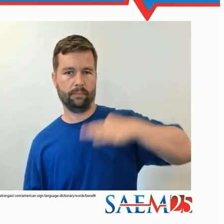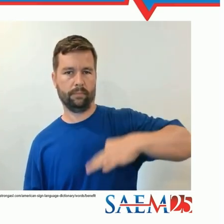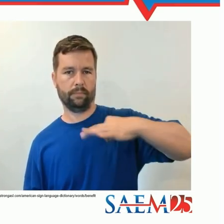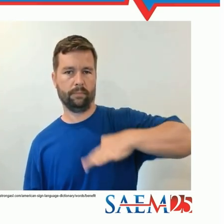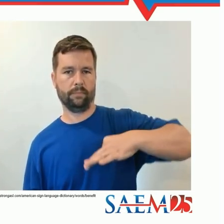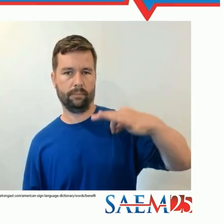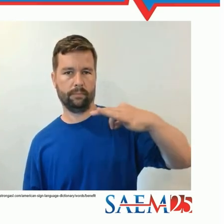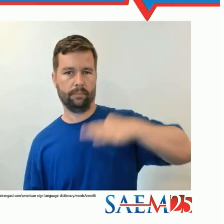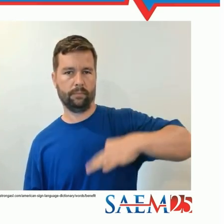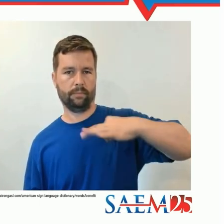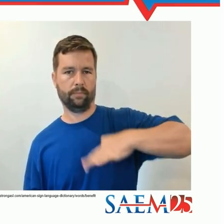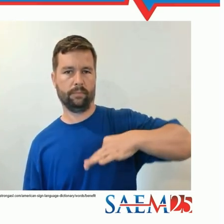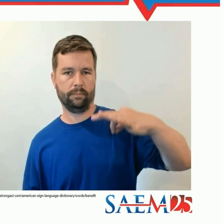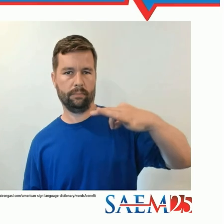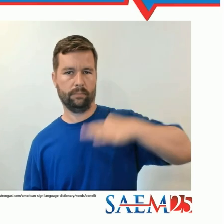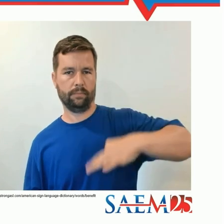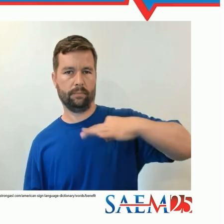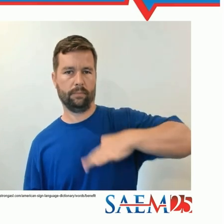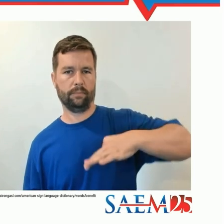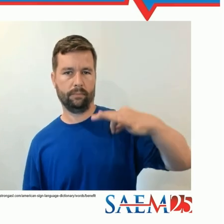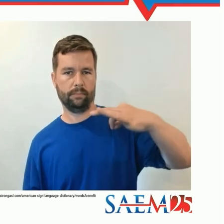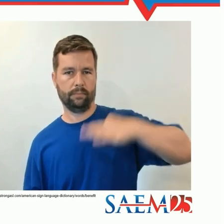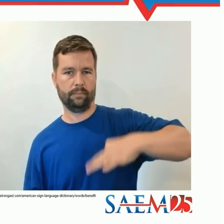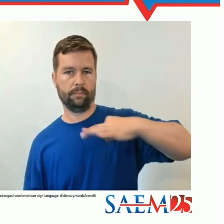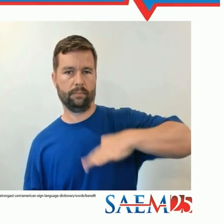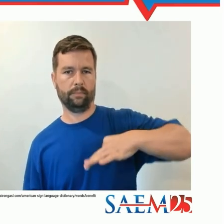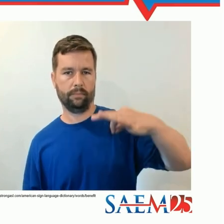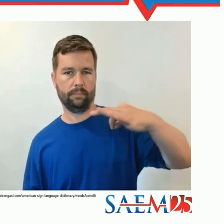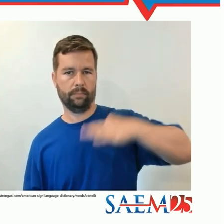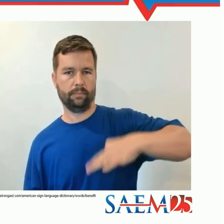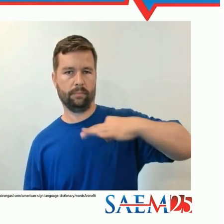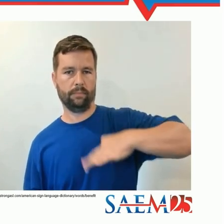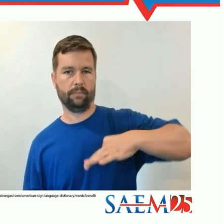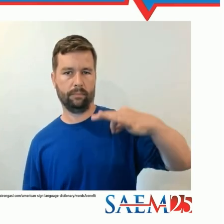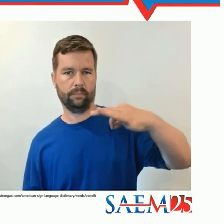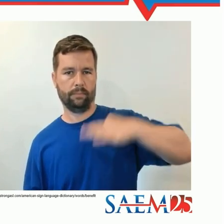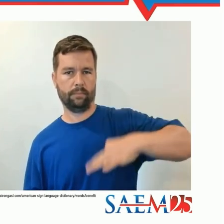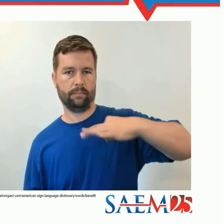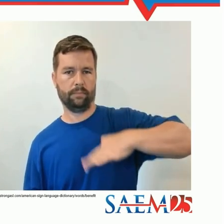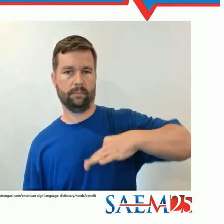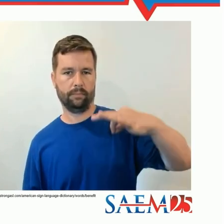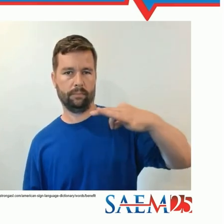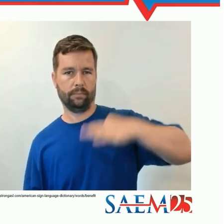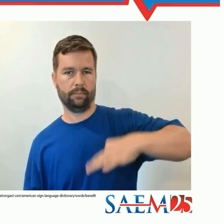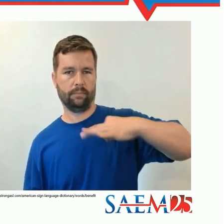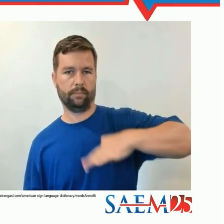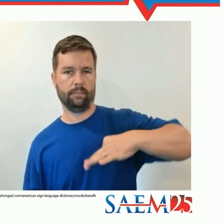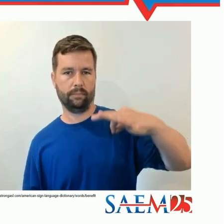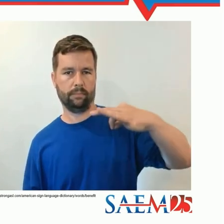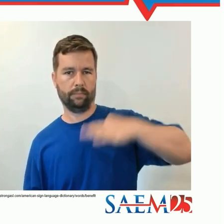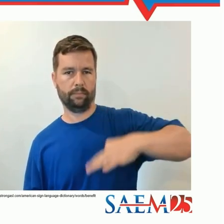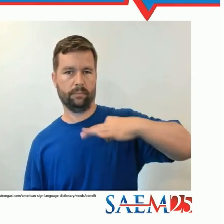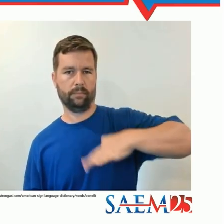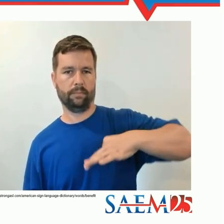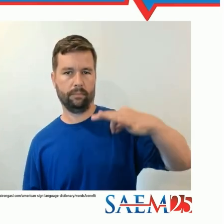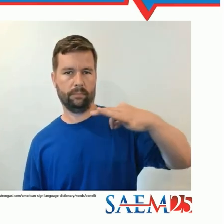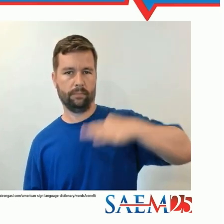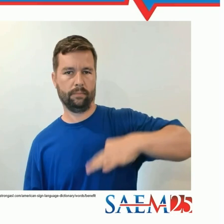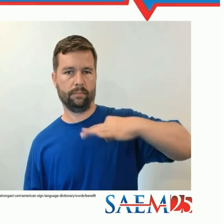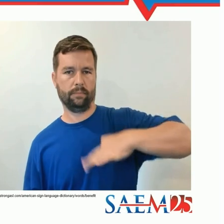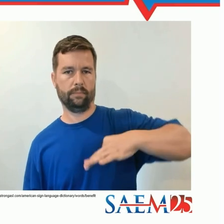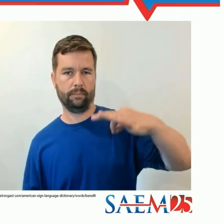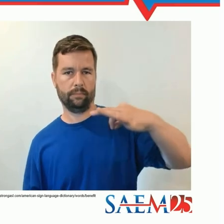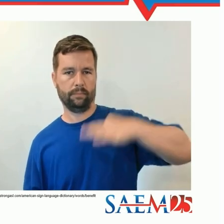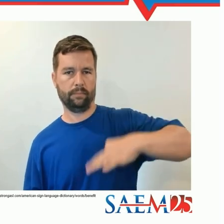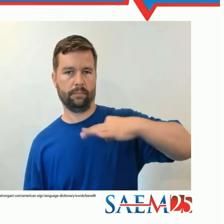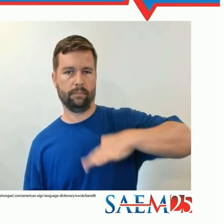There's, you know, it's possible to accommodate. We've seen this. We have colleagues that have been through it before. So for institutions to say, oh,